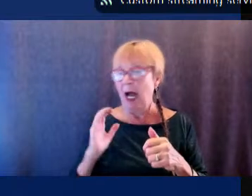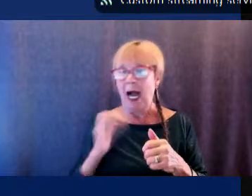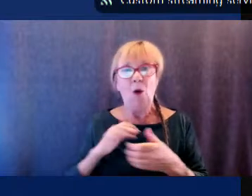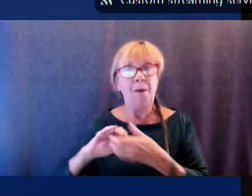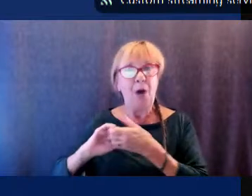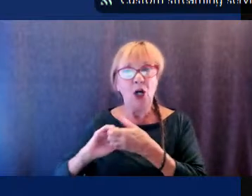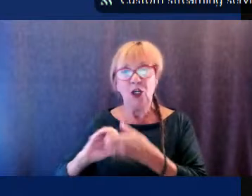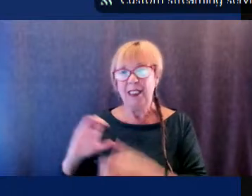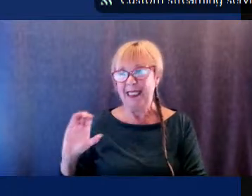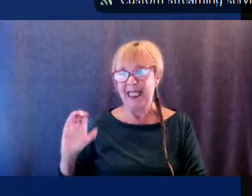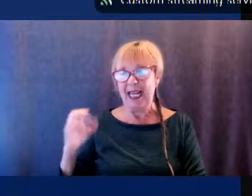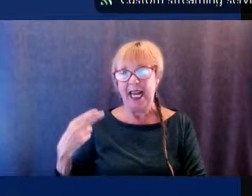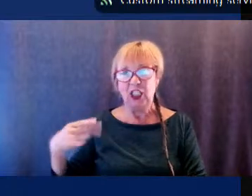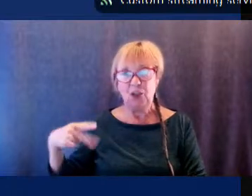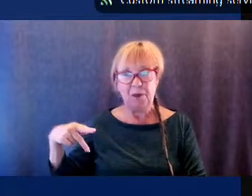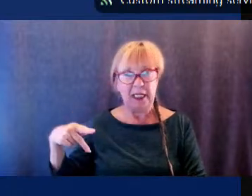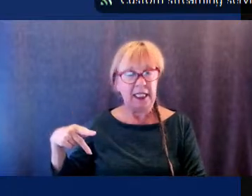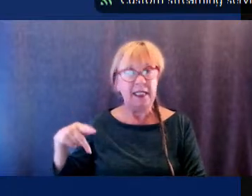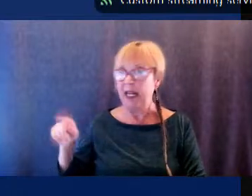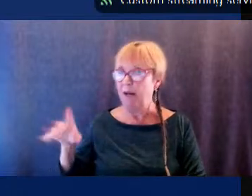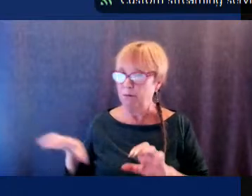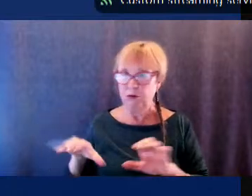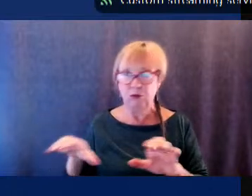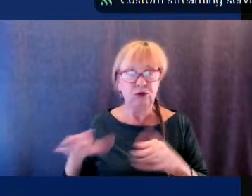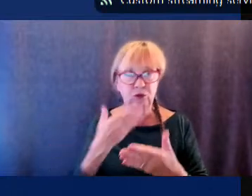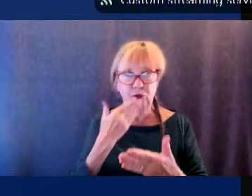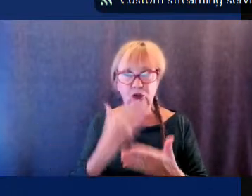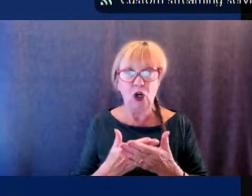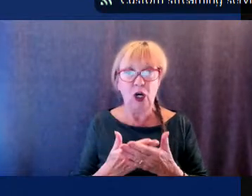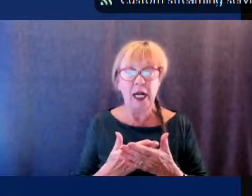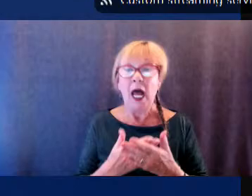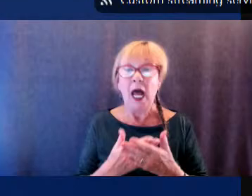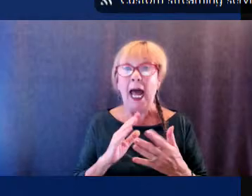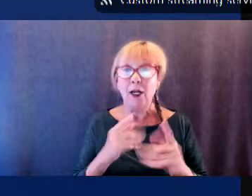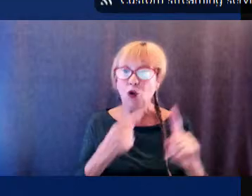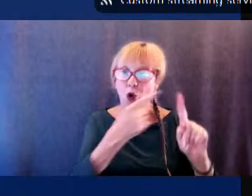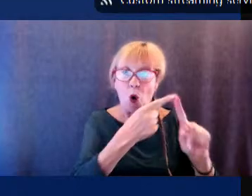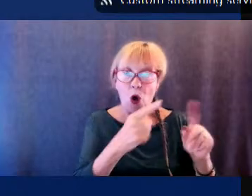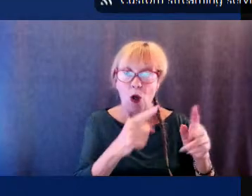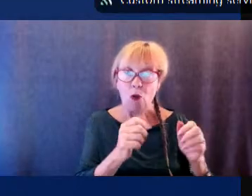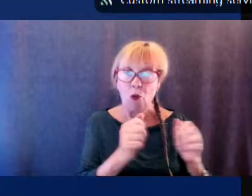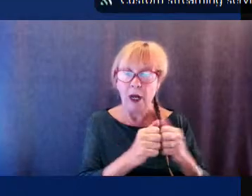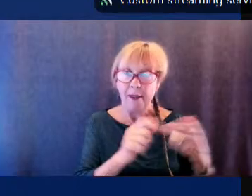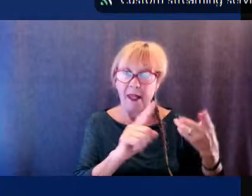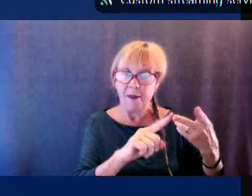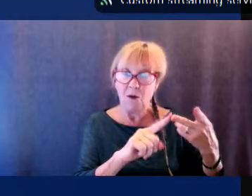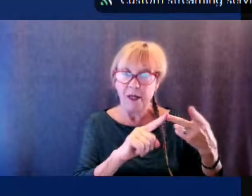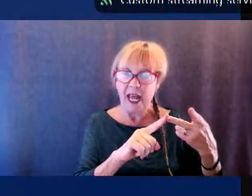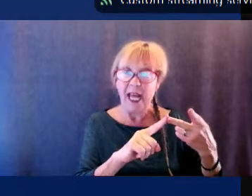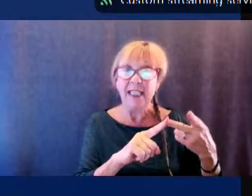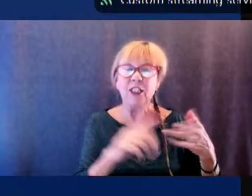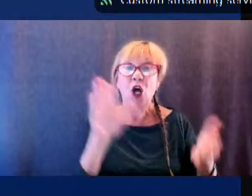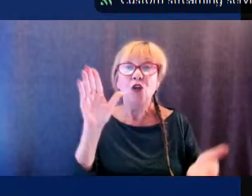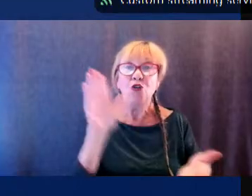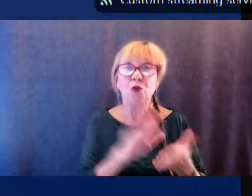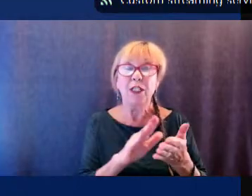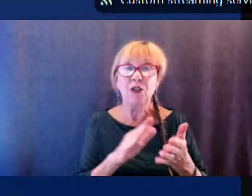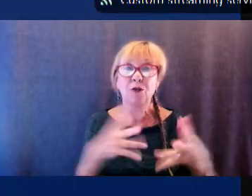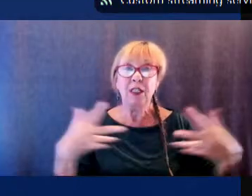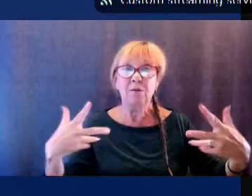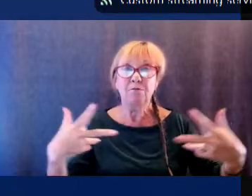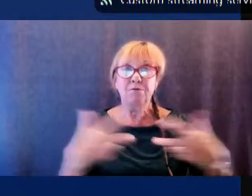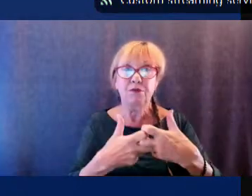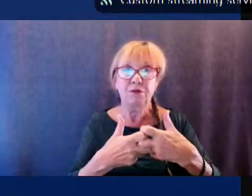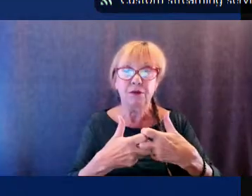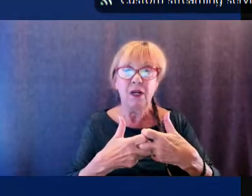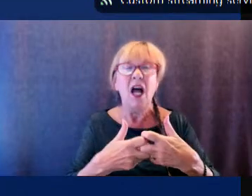traffic enforcement. One of the key goals with that is to reduce traffic collisions and just make the